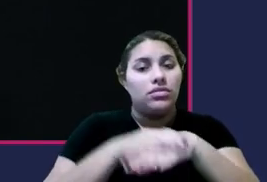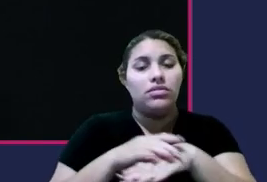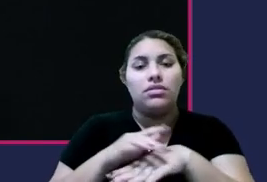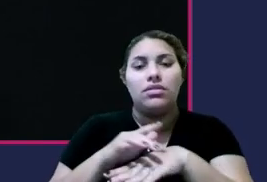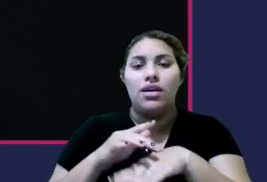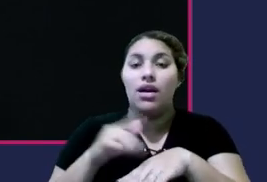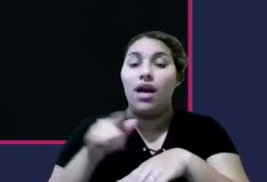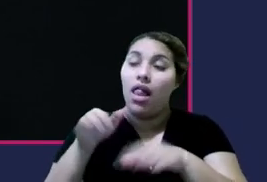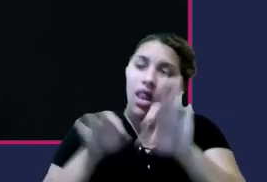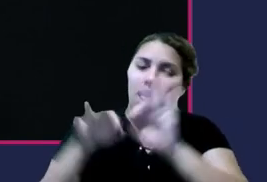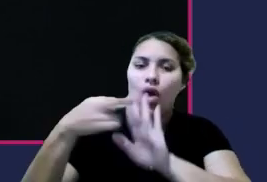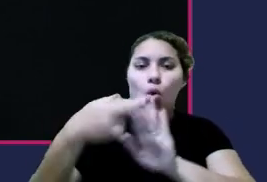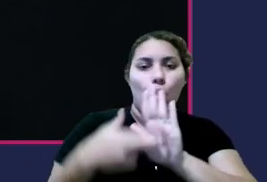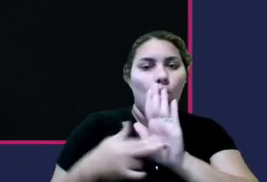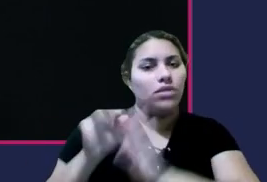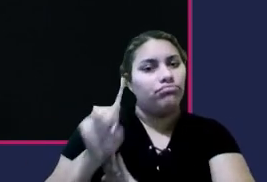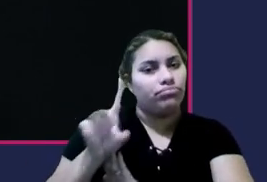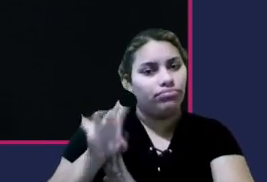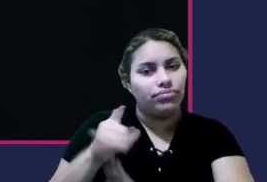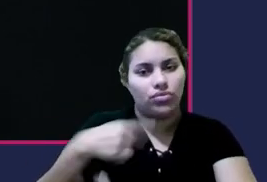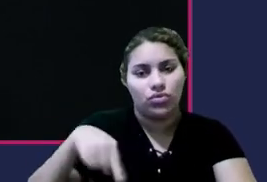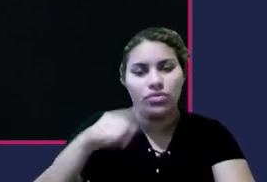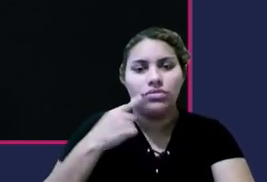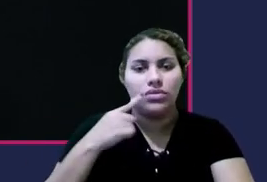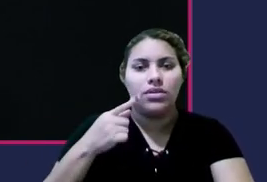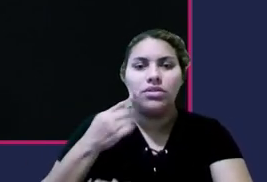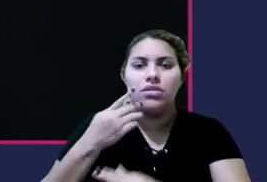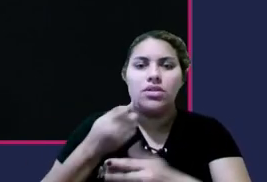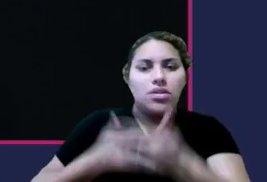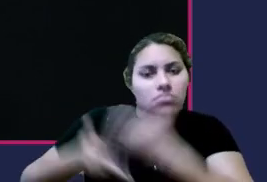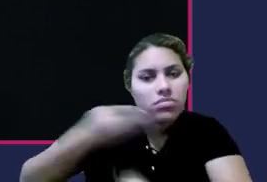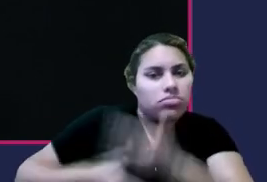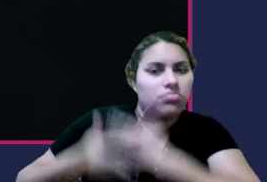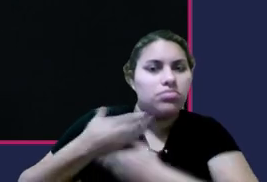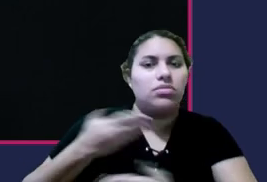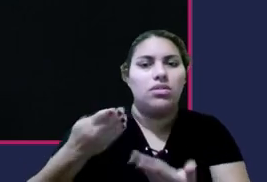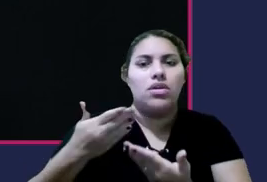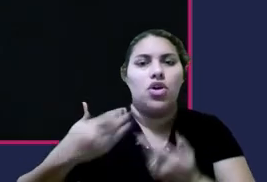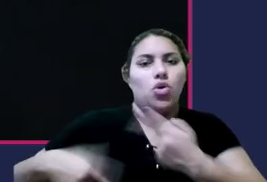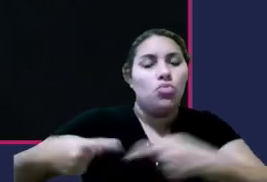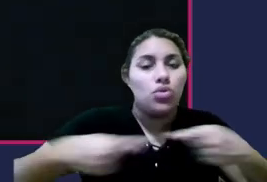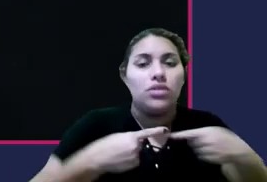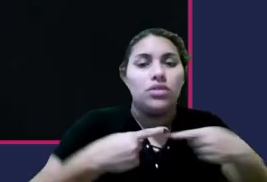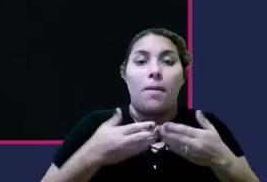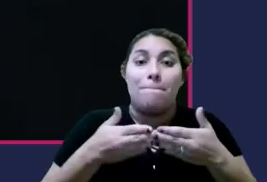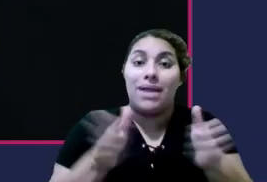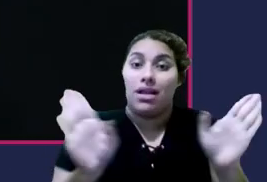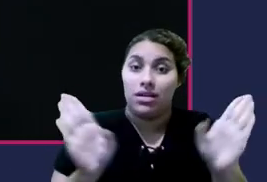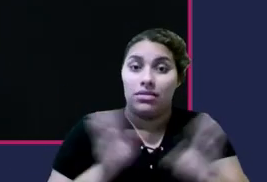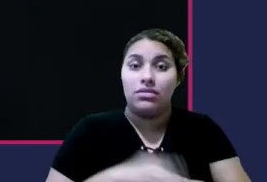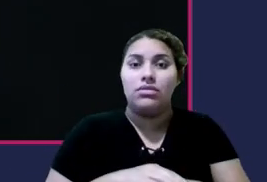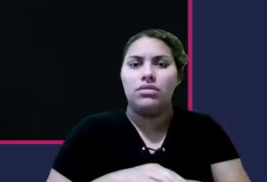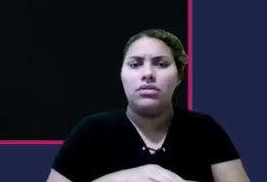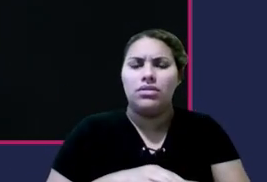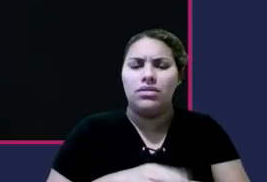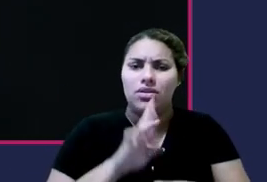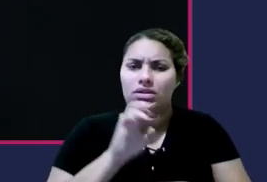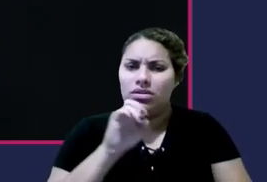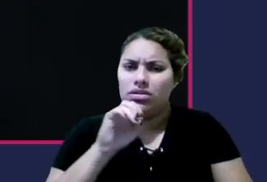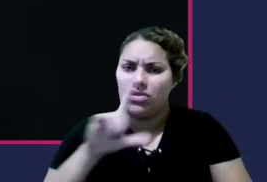this is ANS, is the regulatory agent, and it receives public and